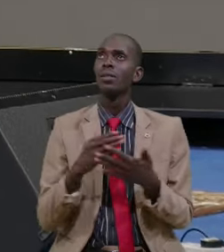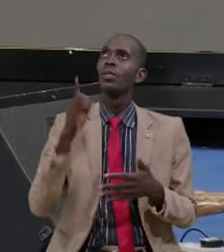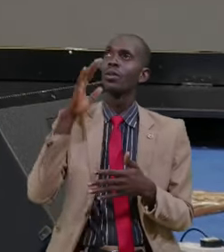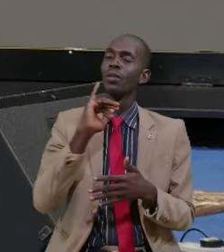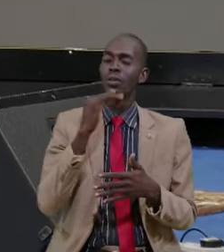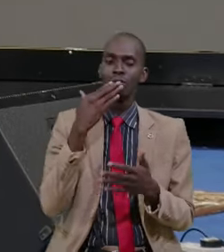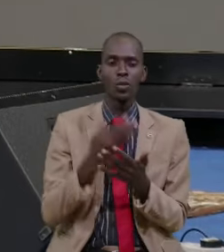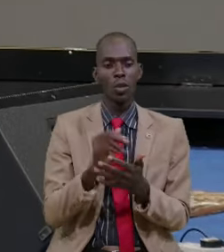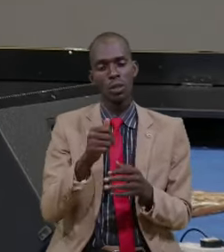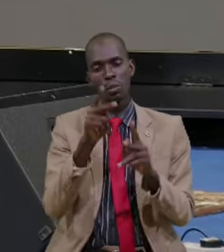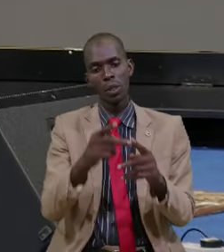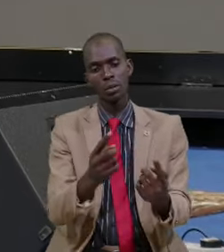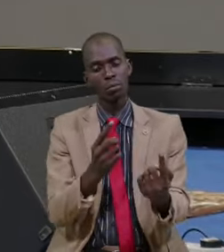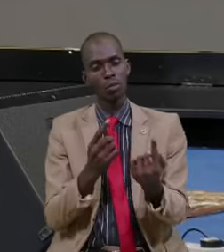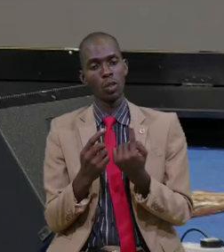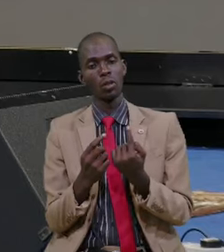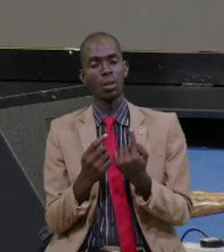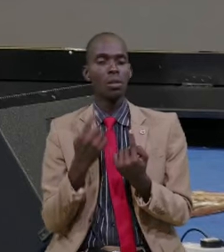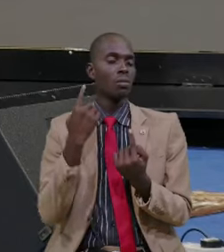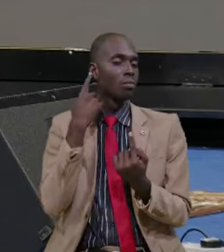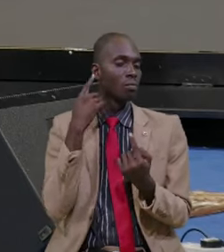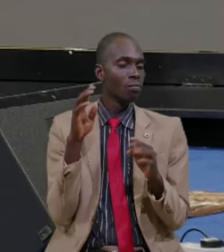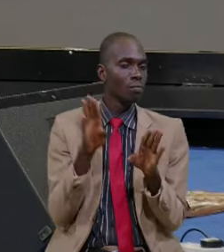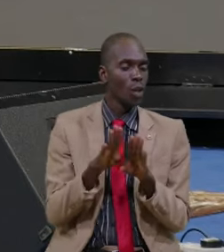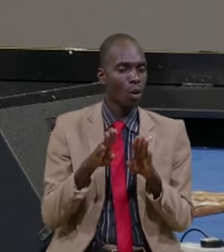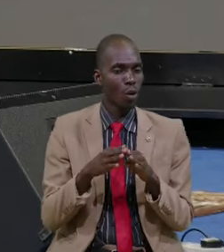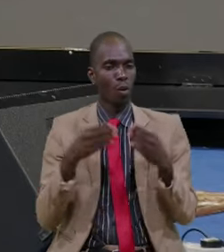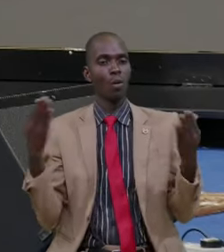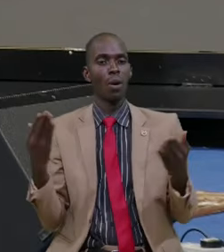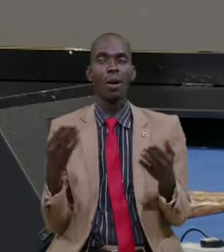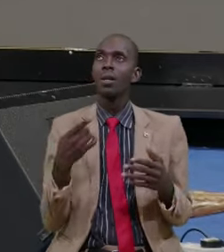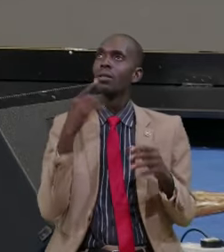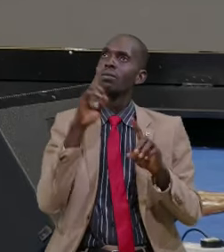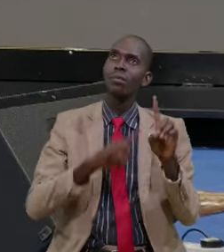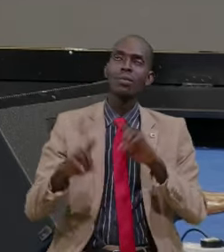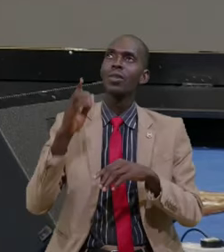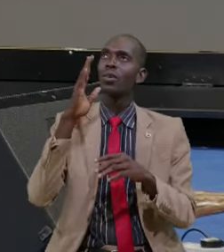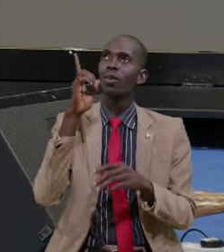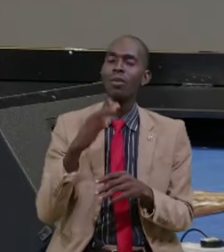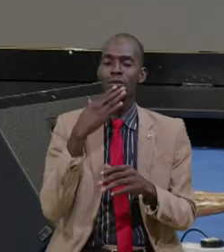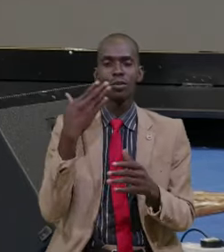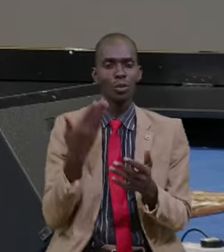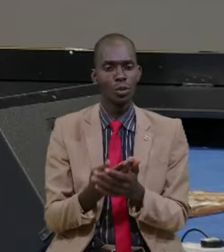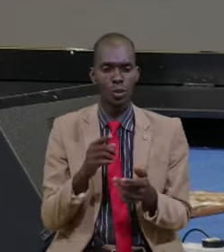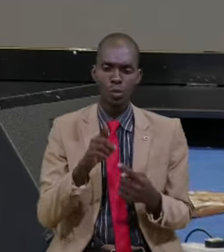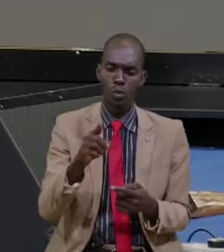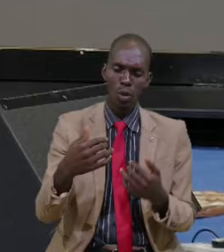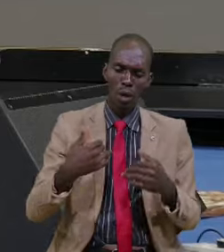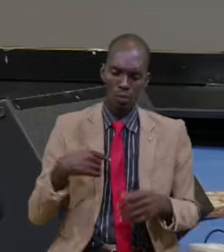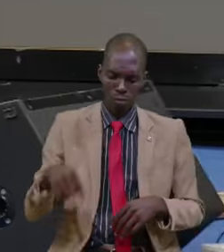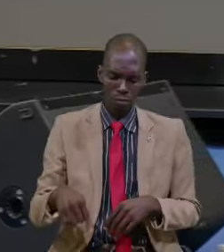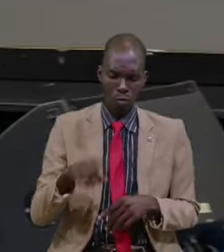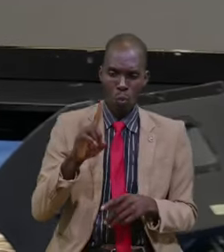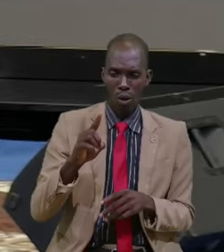and he unstops his deaf ears, and he keeps on rejoicing, God is good. And you come, one leg is shorter than the other,